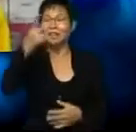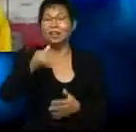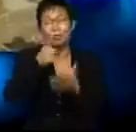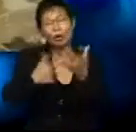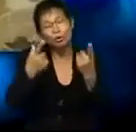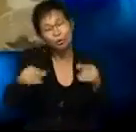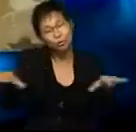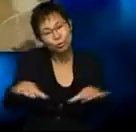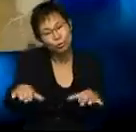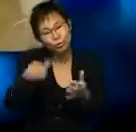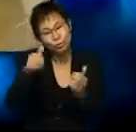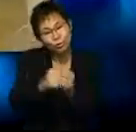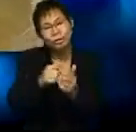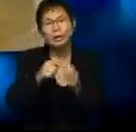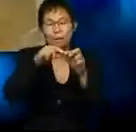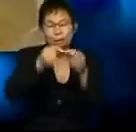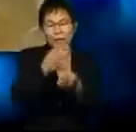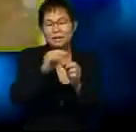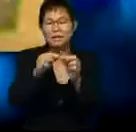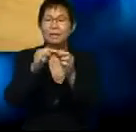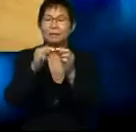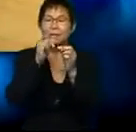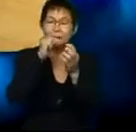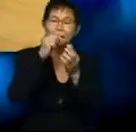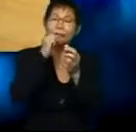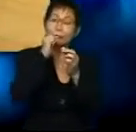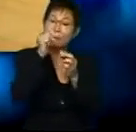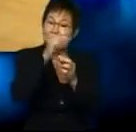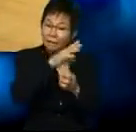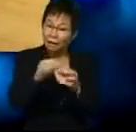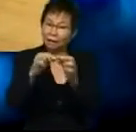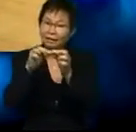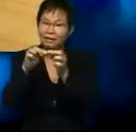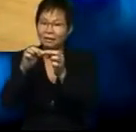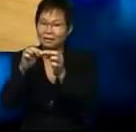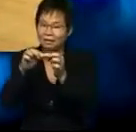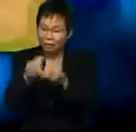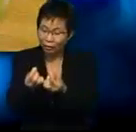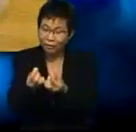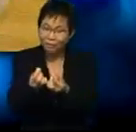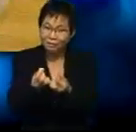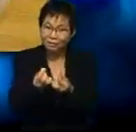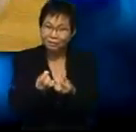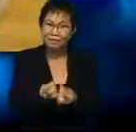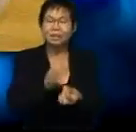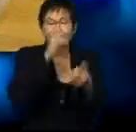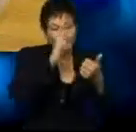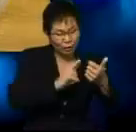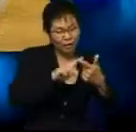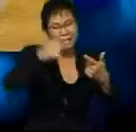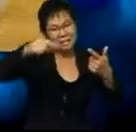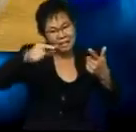what do you want to do with these beans and groundnuts? There are red beans, green